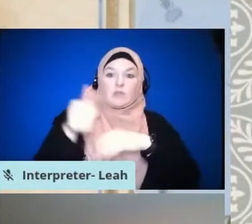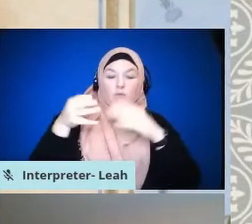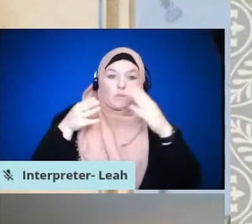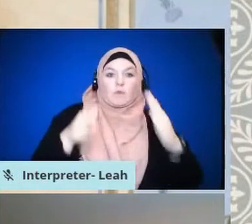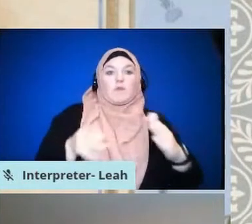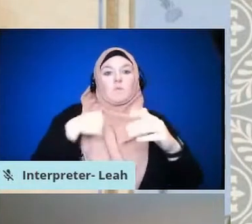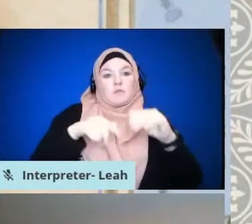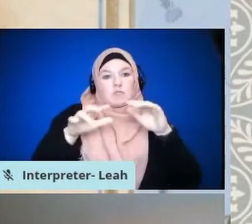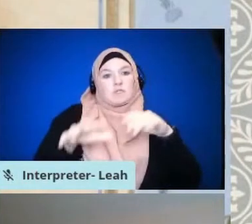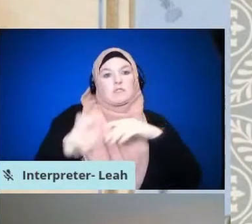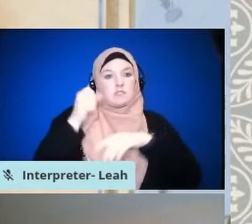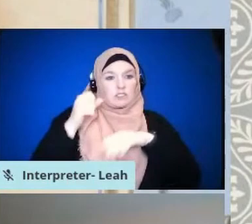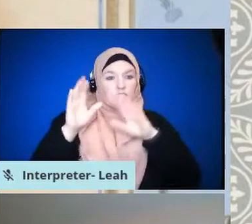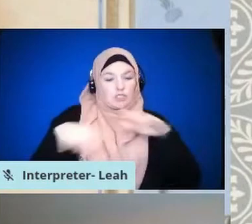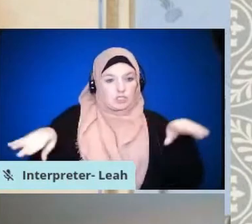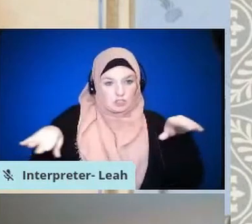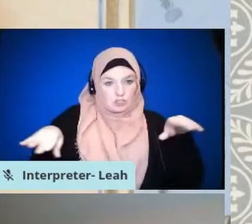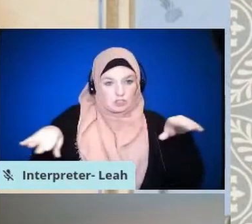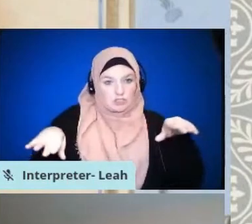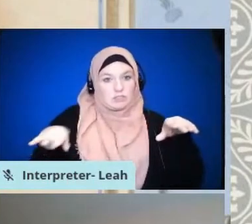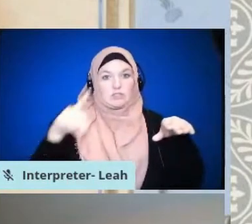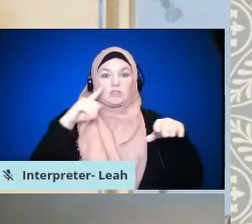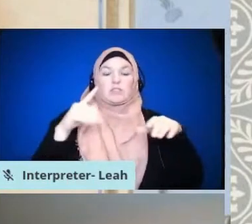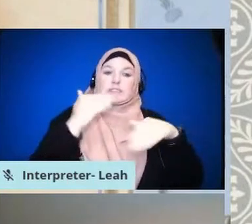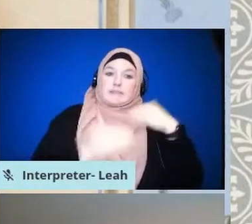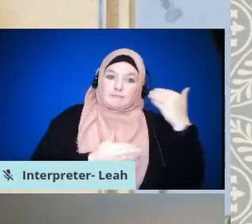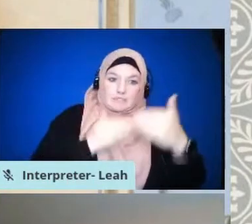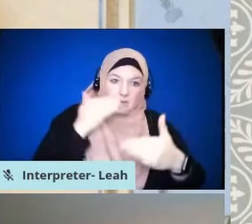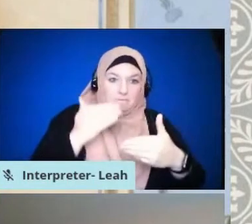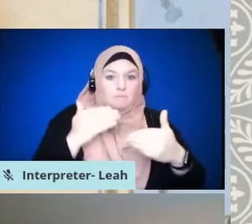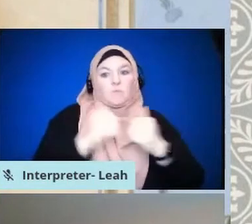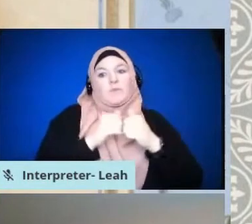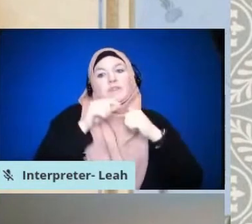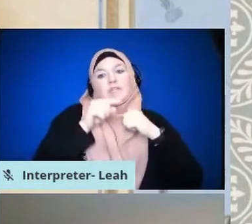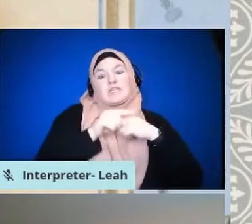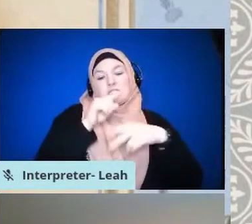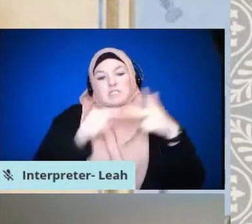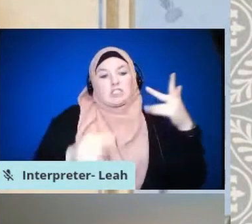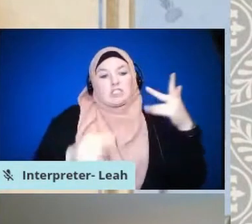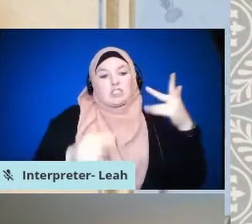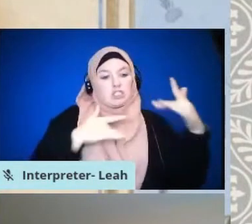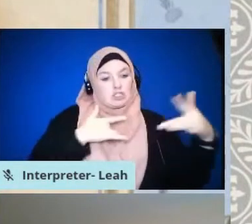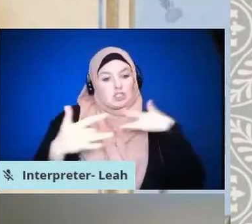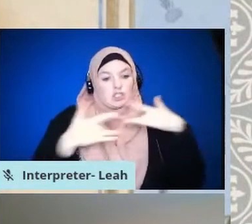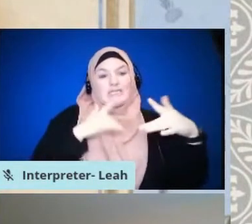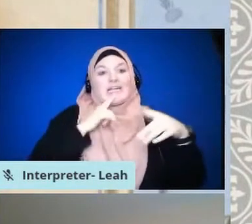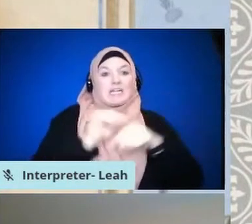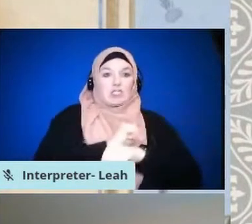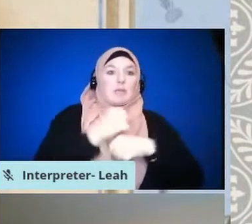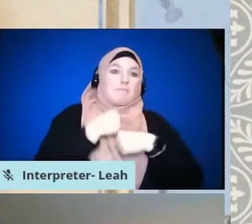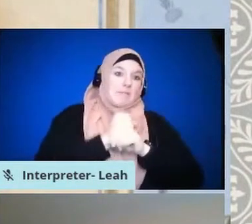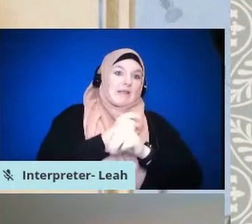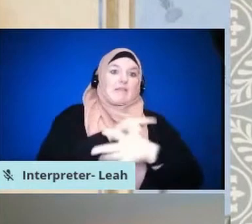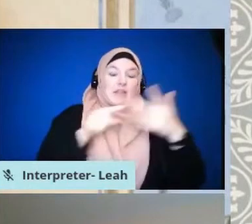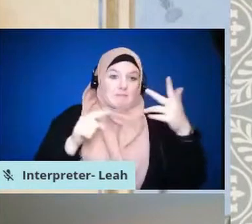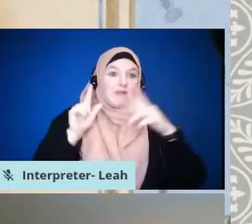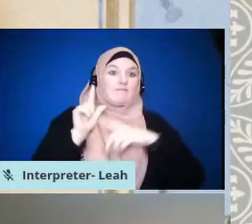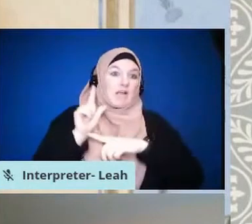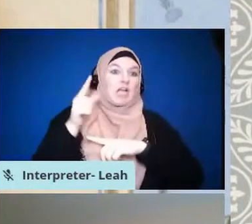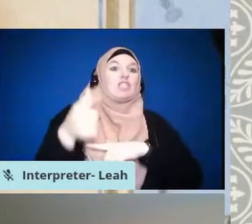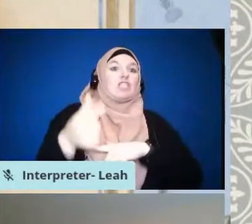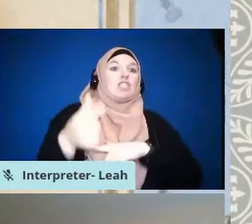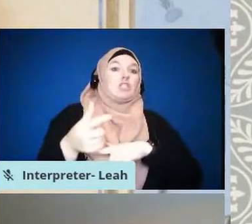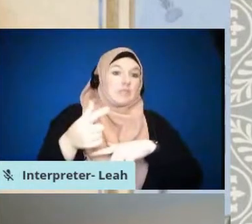can we can take children step by step with these concerns to actually make them